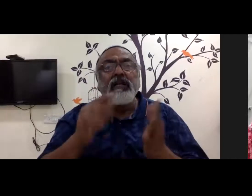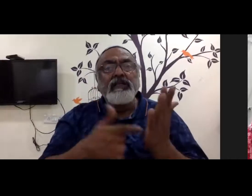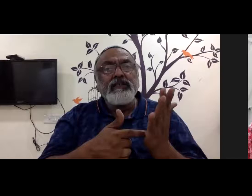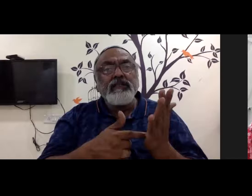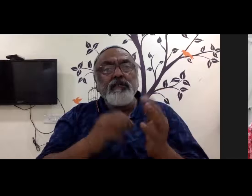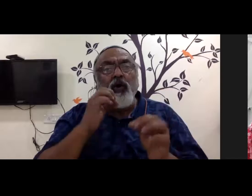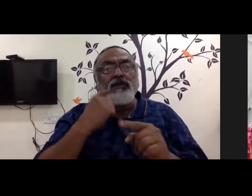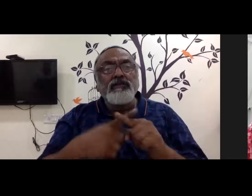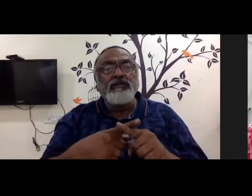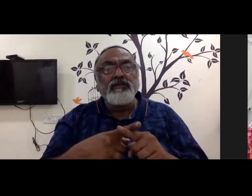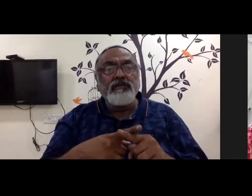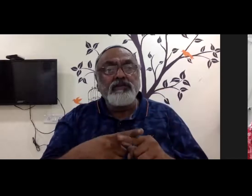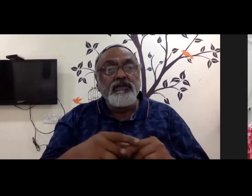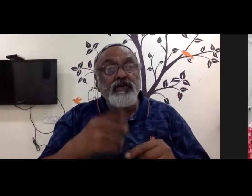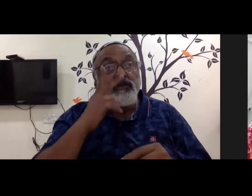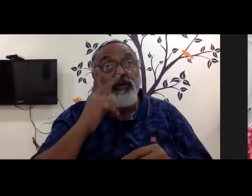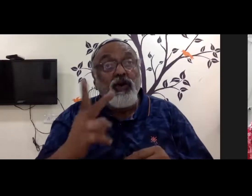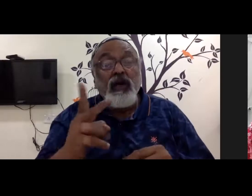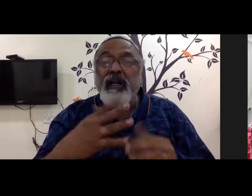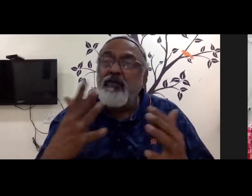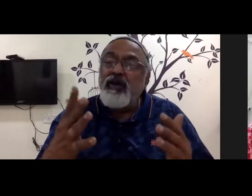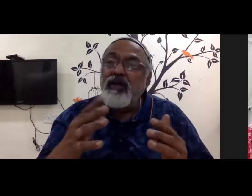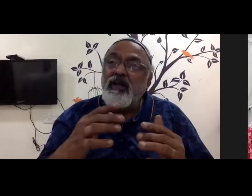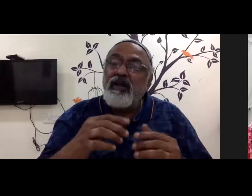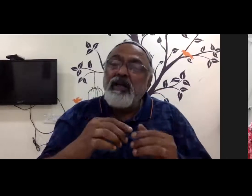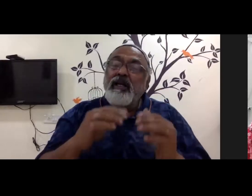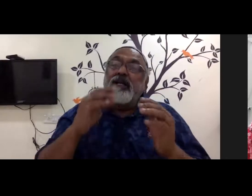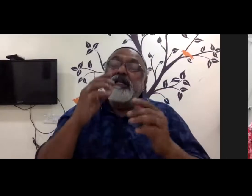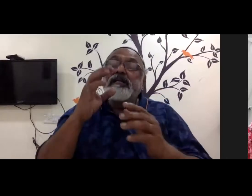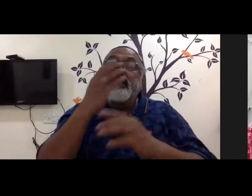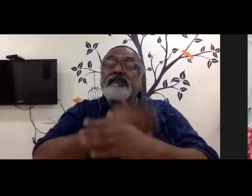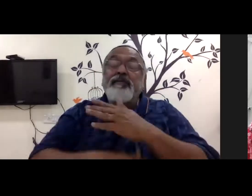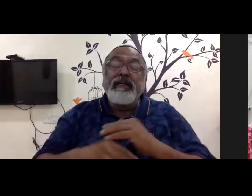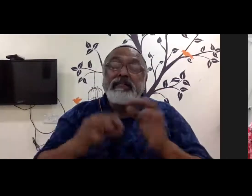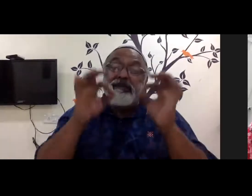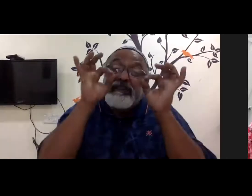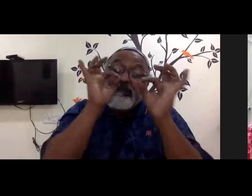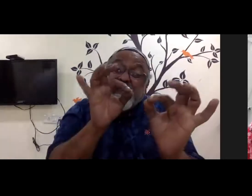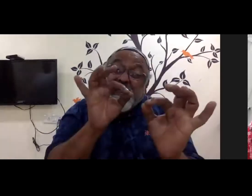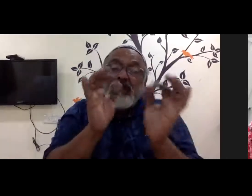you encountered any disability-specific insurance policies during your research?